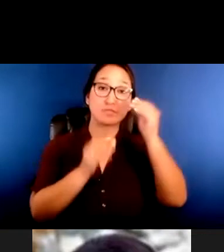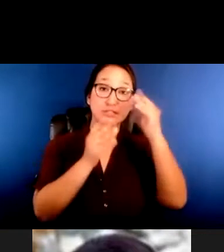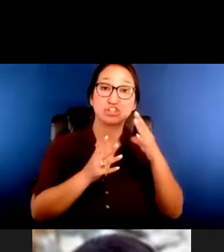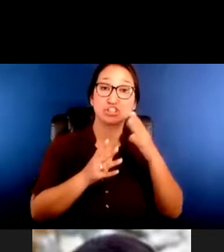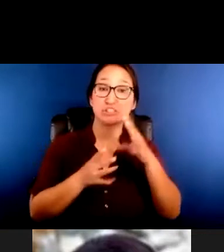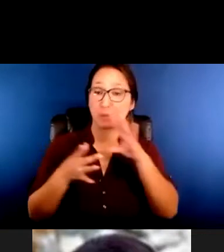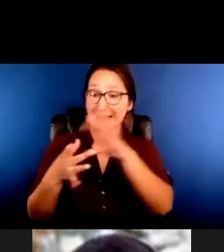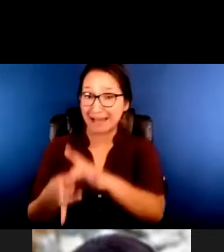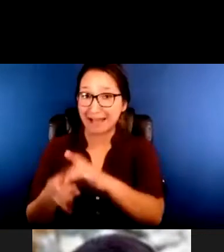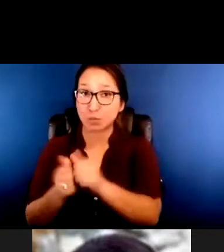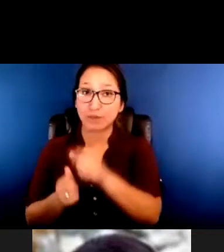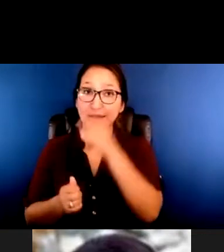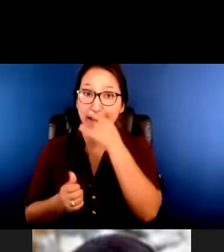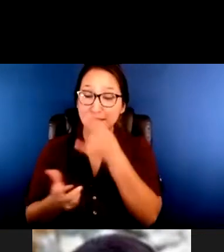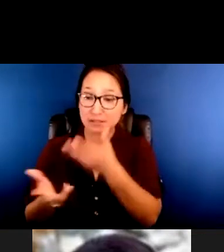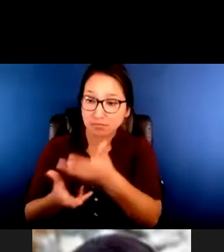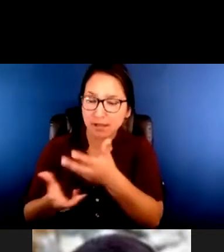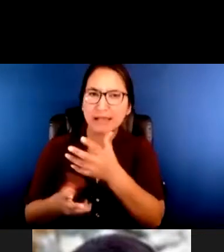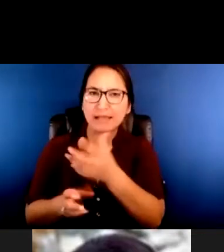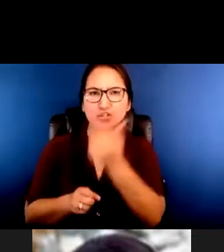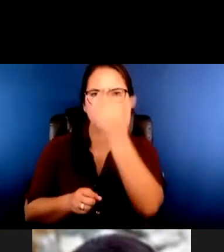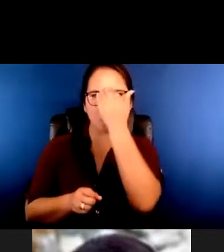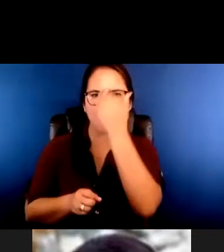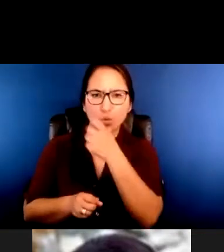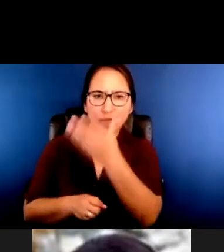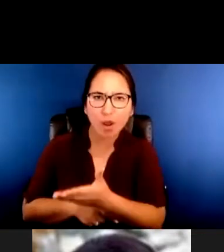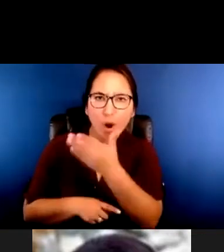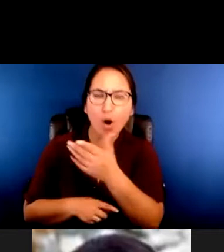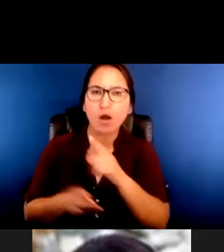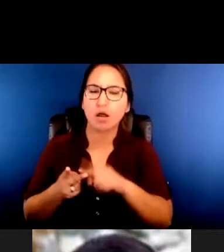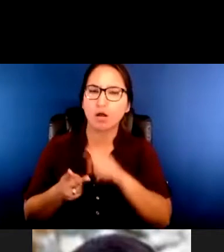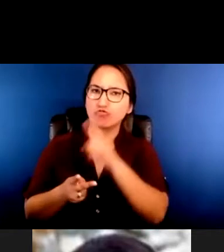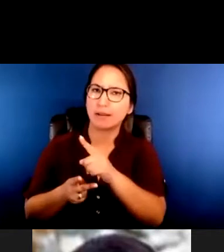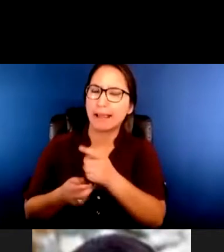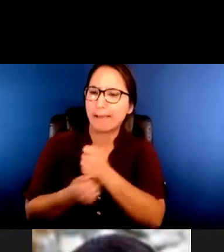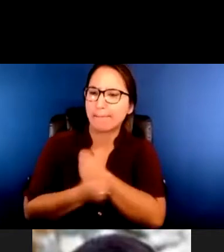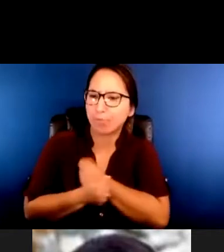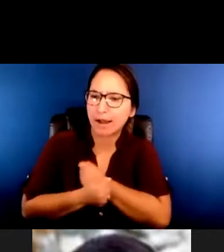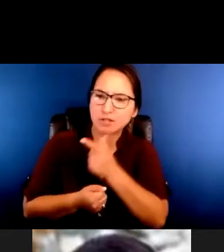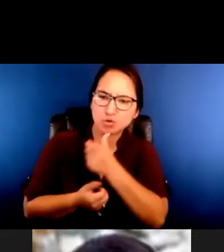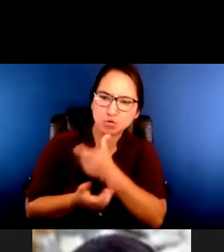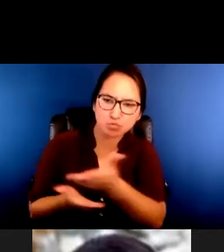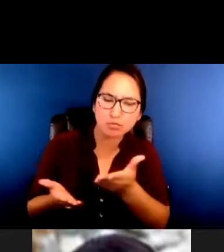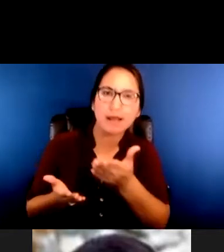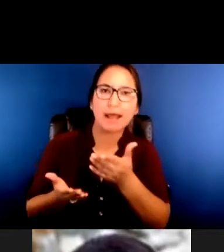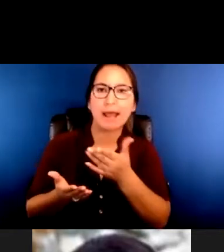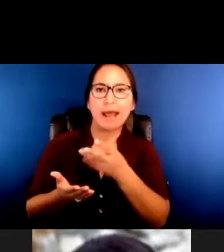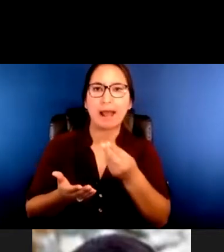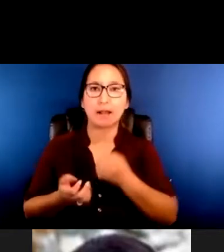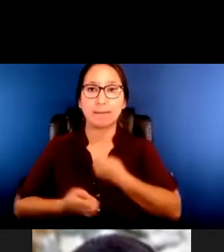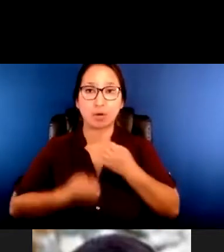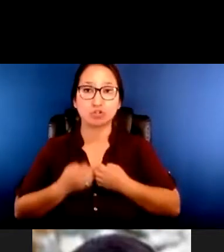to embrace our children and address our emotions. So I know there was a recent tragedy in